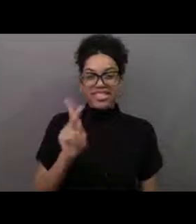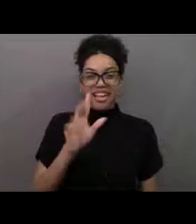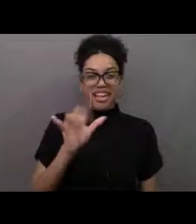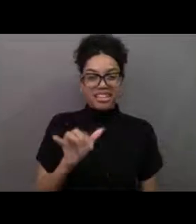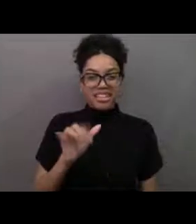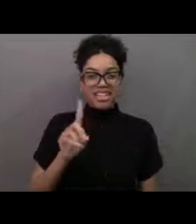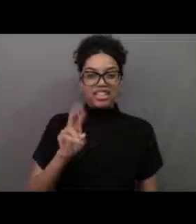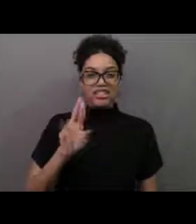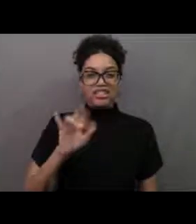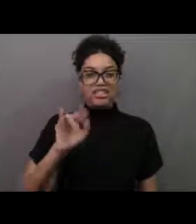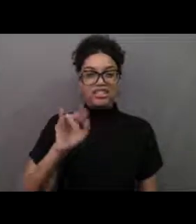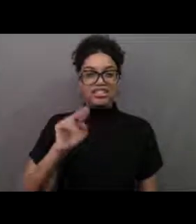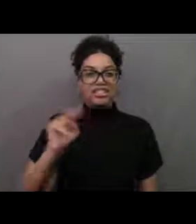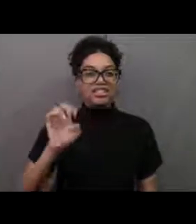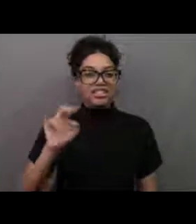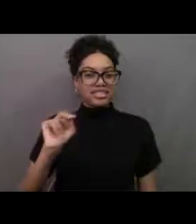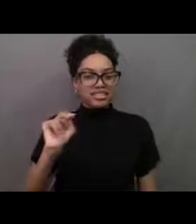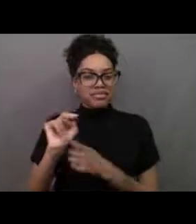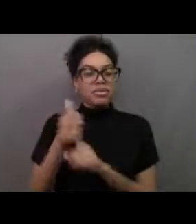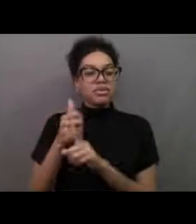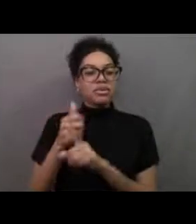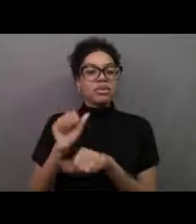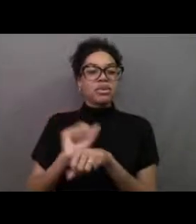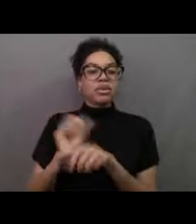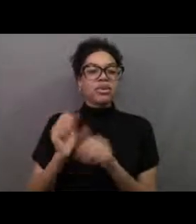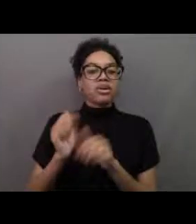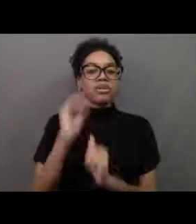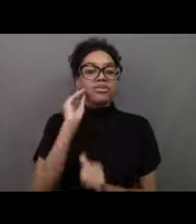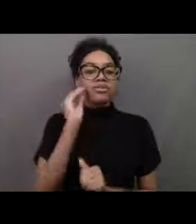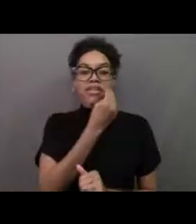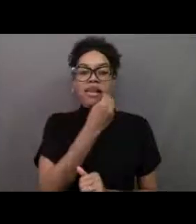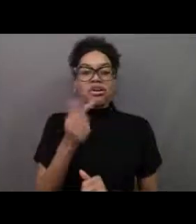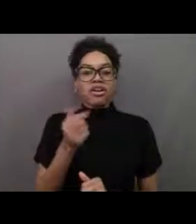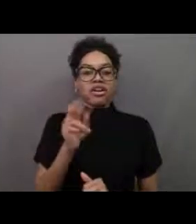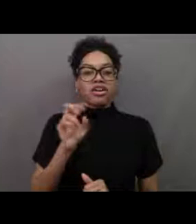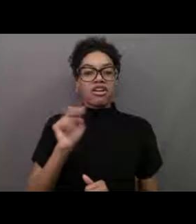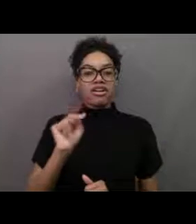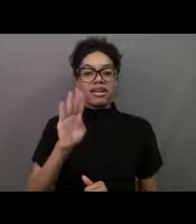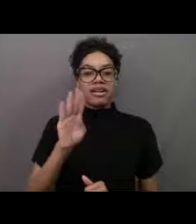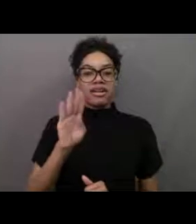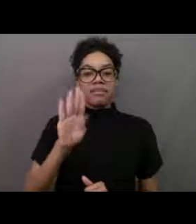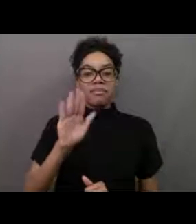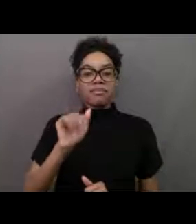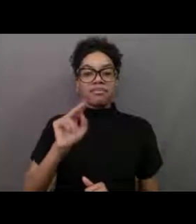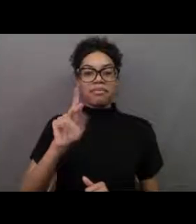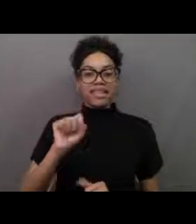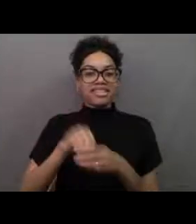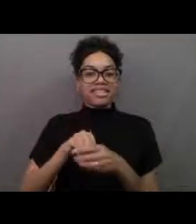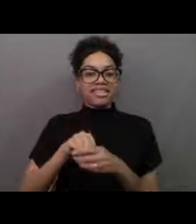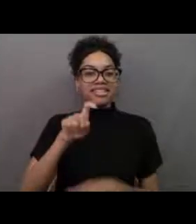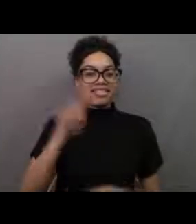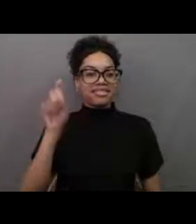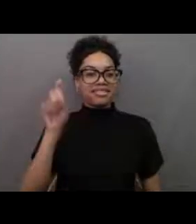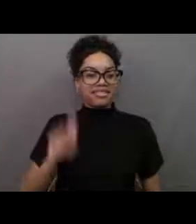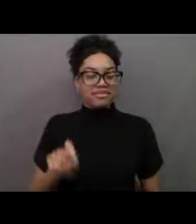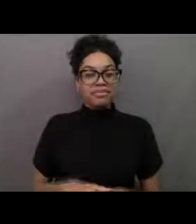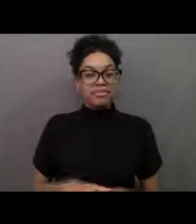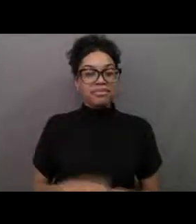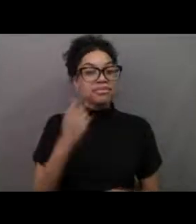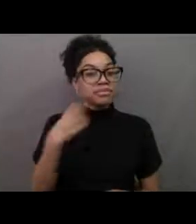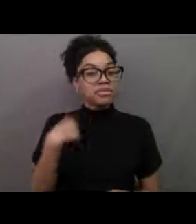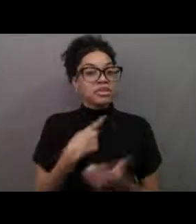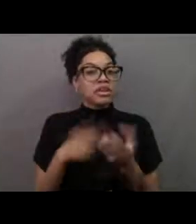NOAA's Flower Garden Banks National Marine Sanctuary in Galveston, Texas. Now, while we'll be talking about coral reefs in